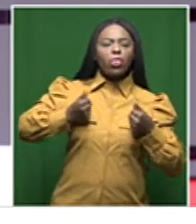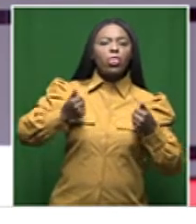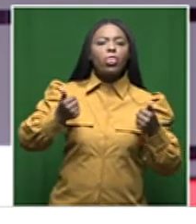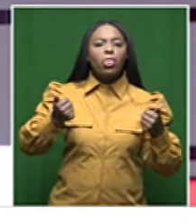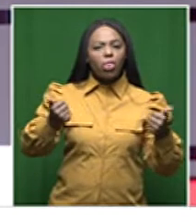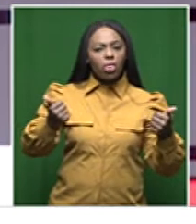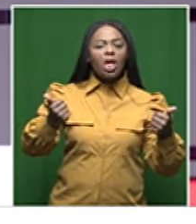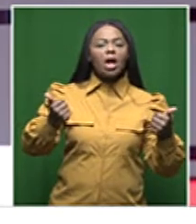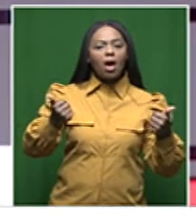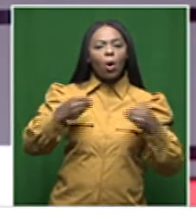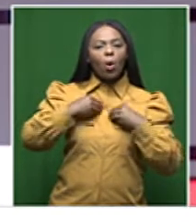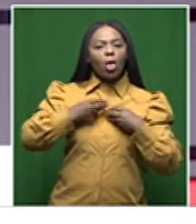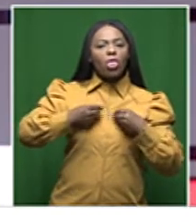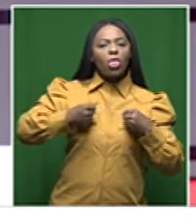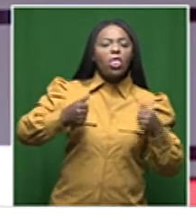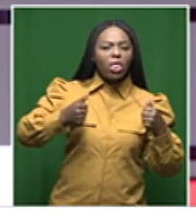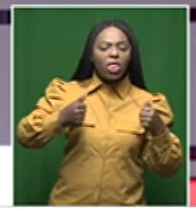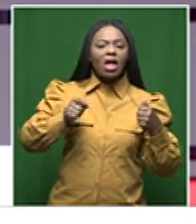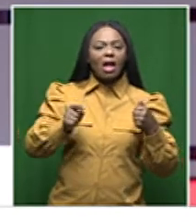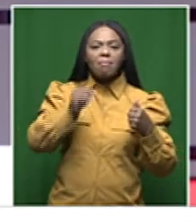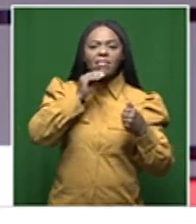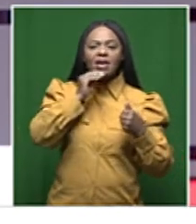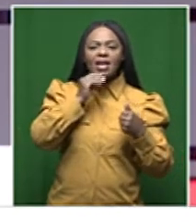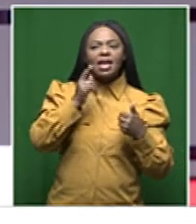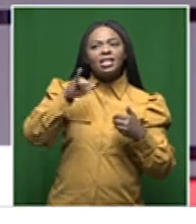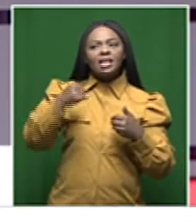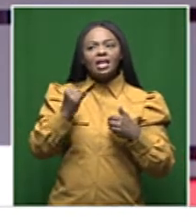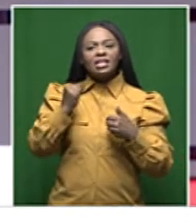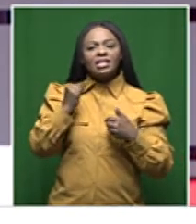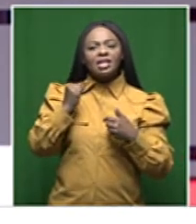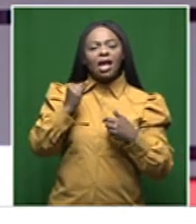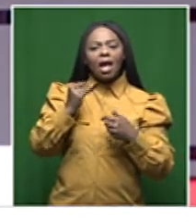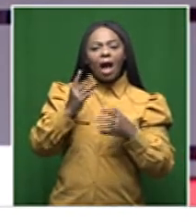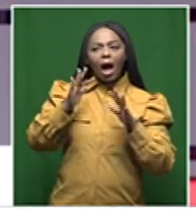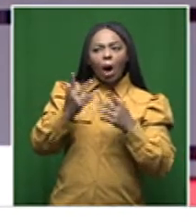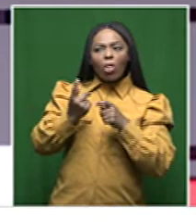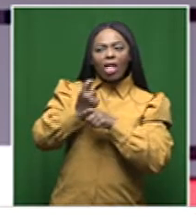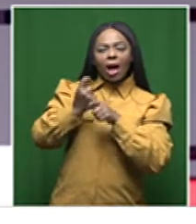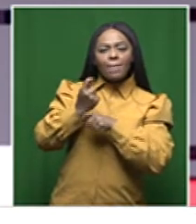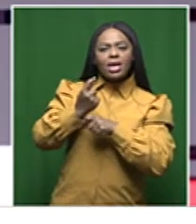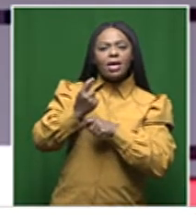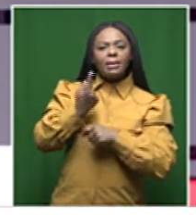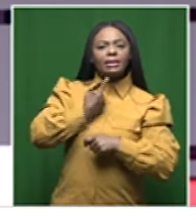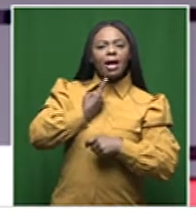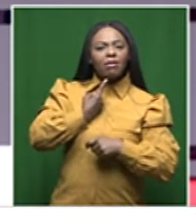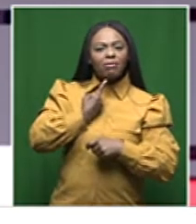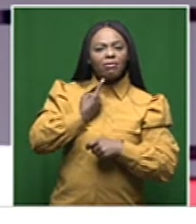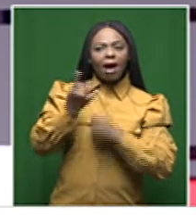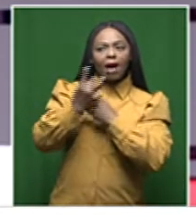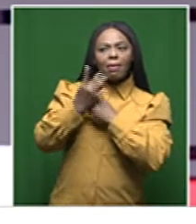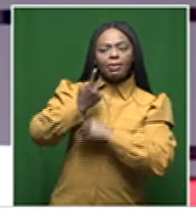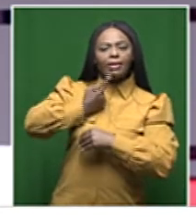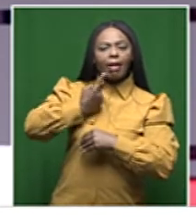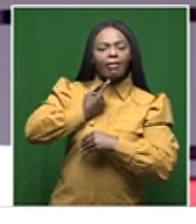heal. It was just therapy in itself. And you look at me today and I say, how did I turn